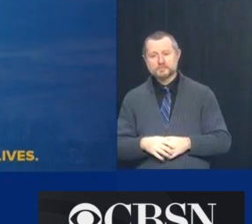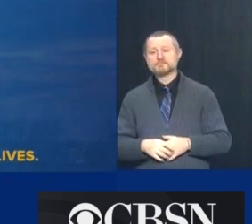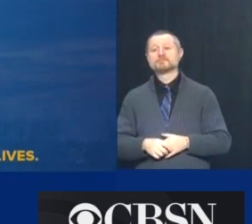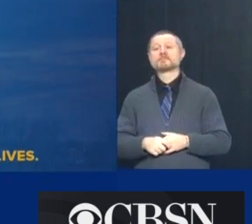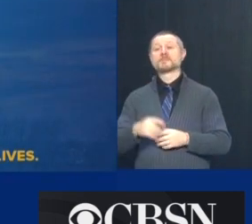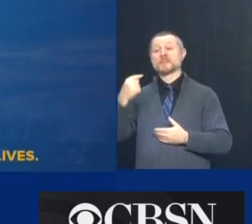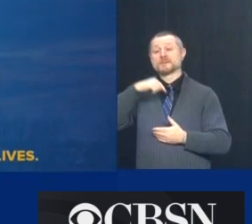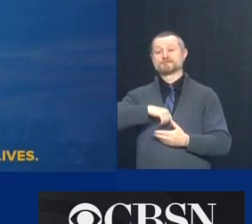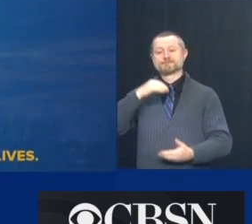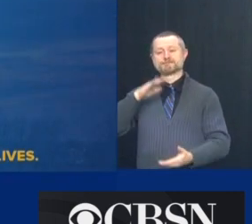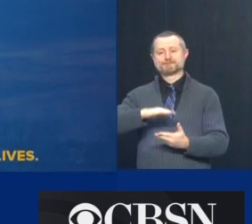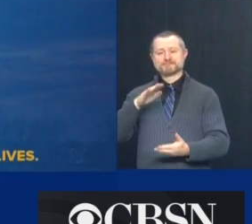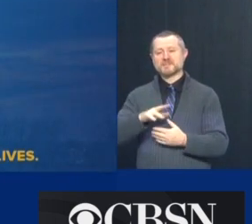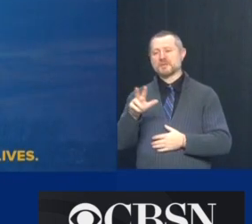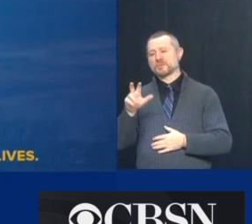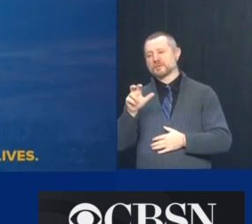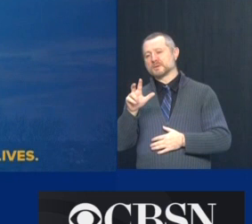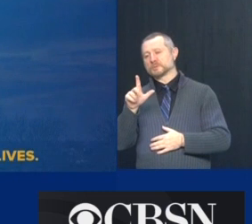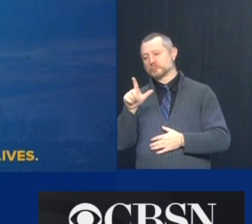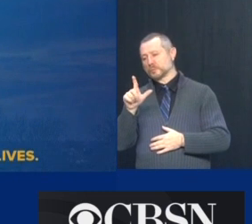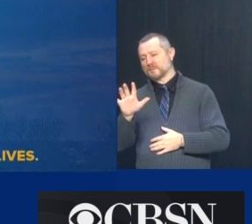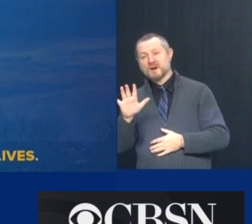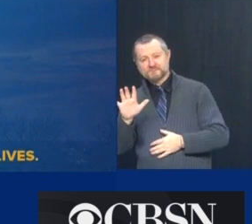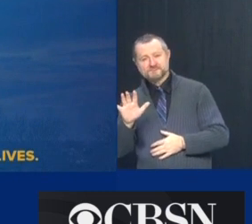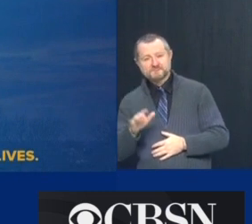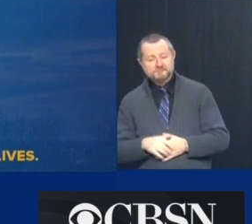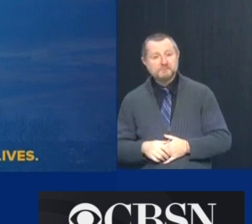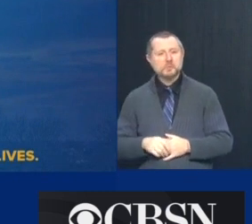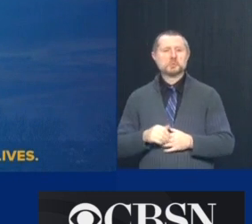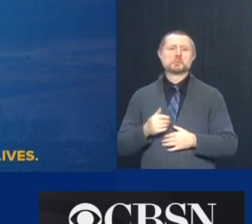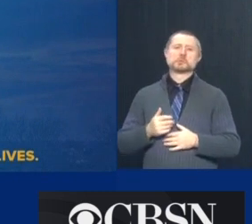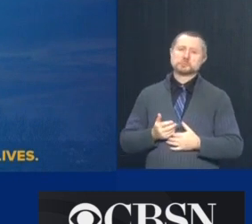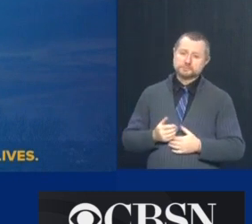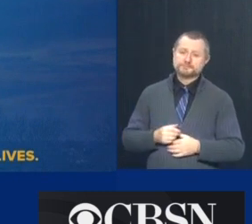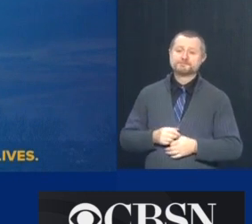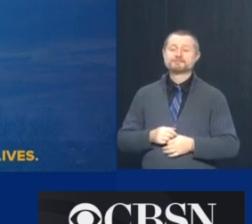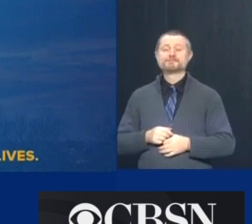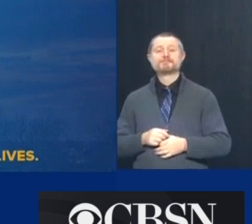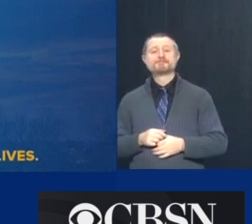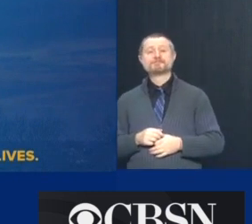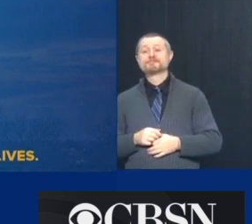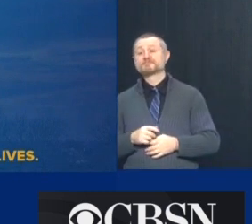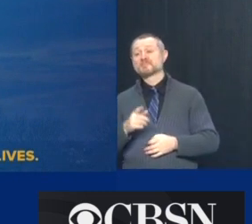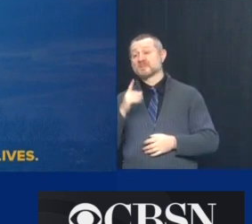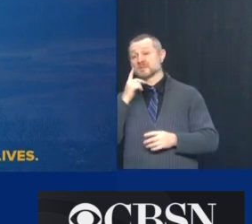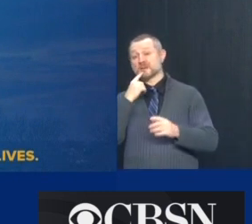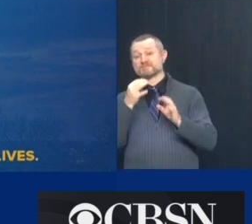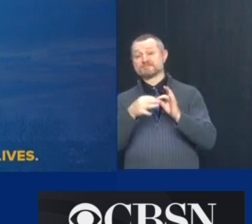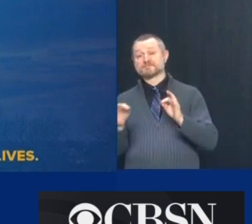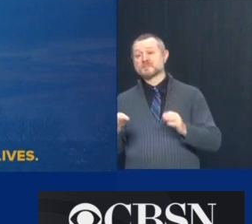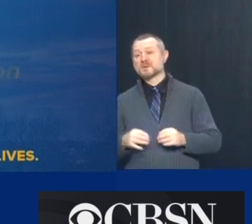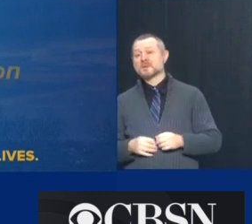325. Tough times don't last because tough people outlast them. Who said that? Marcia Kramer.